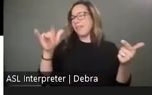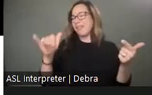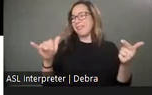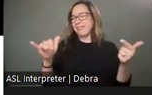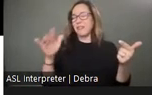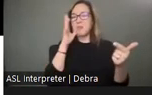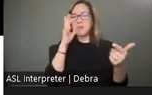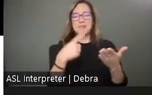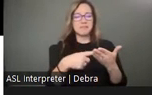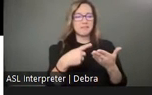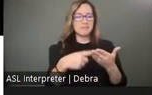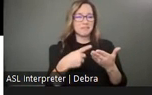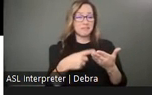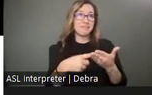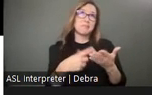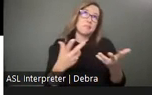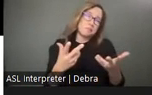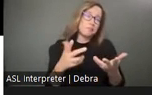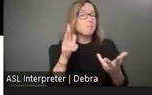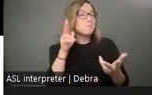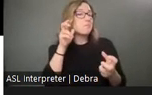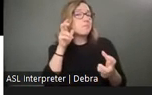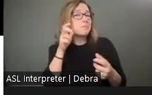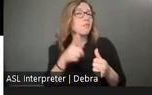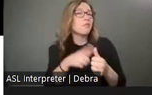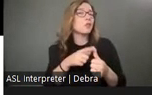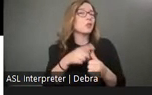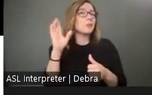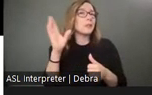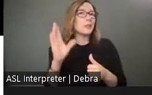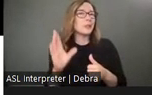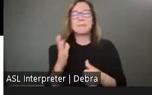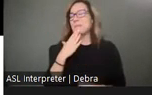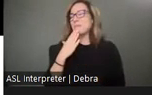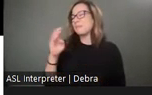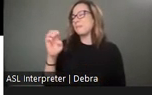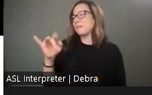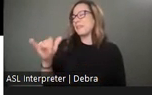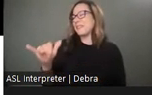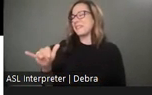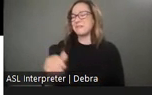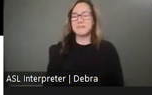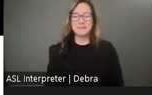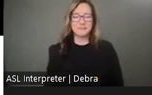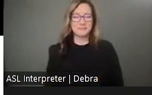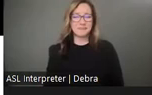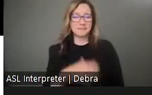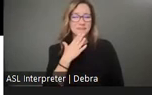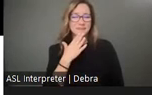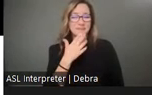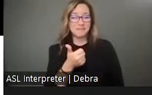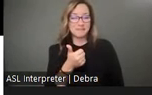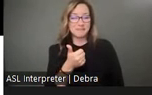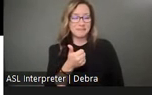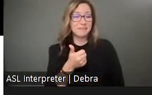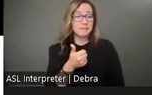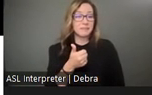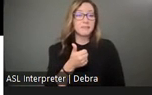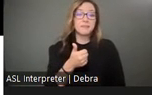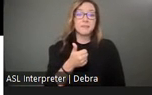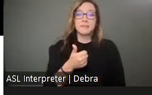talk or hear from our first speaker. Thanks, Emily. Thank you, Jennifer. I am pleased